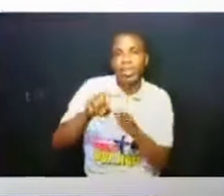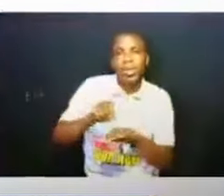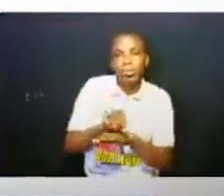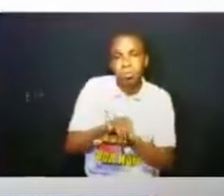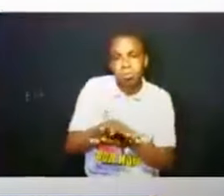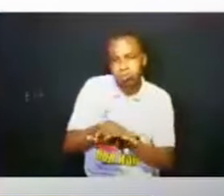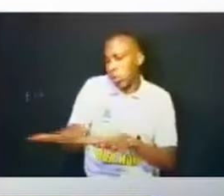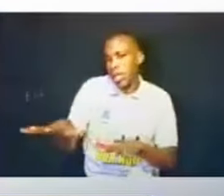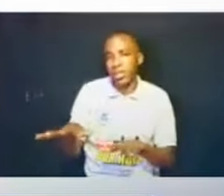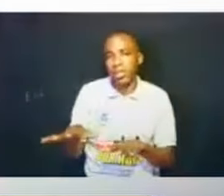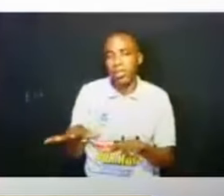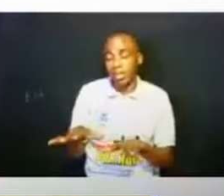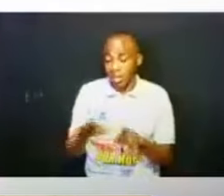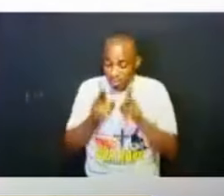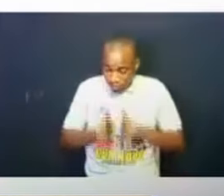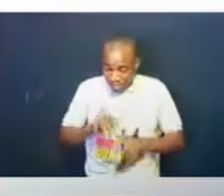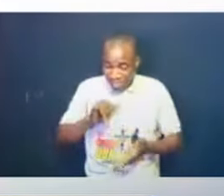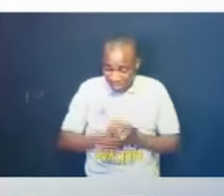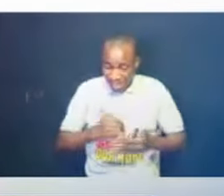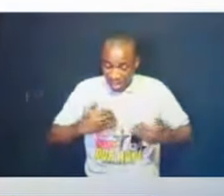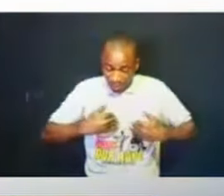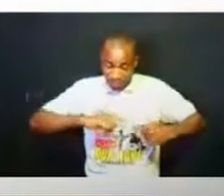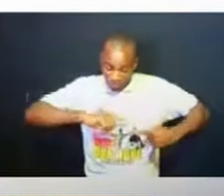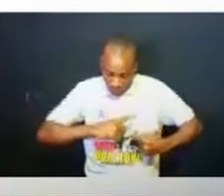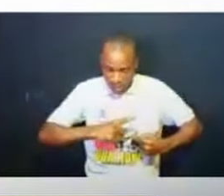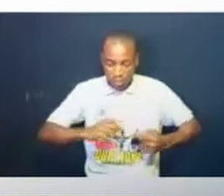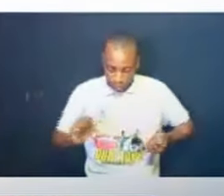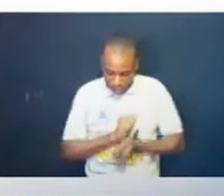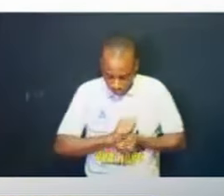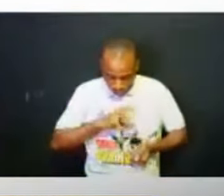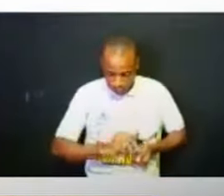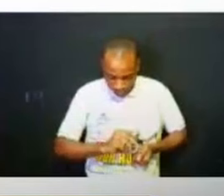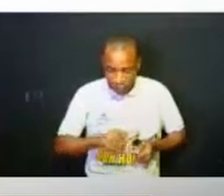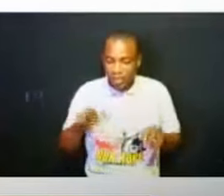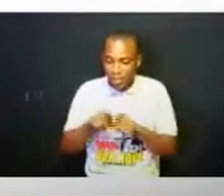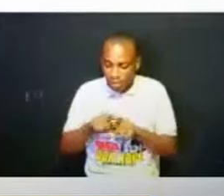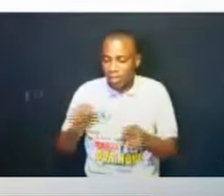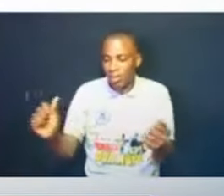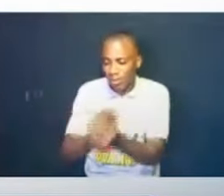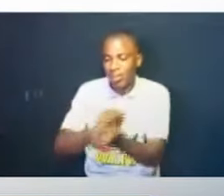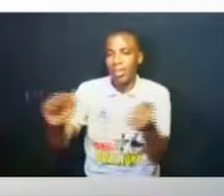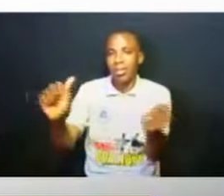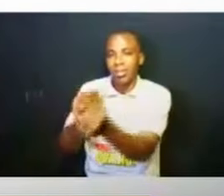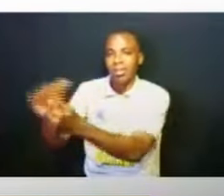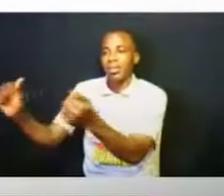destroys the bearer, the one who carries it. And it will destroy many